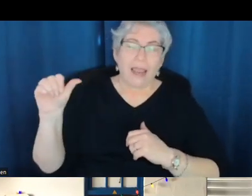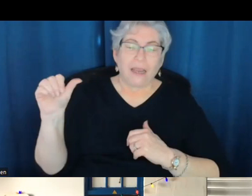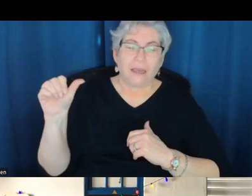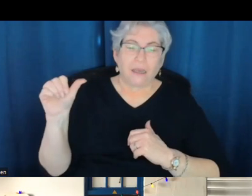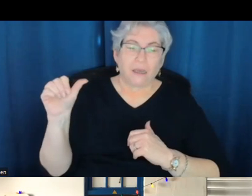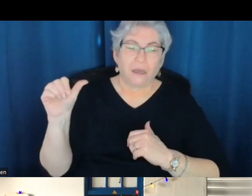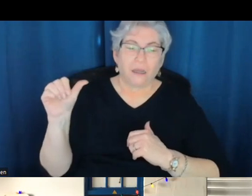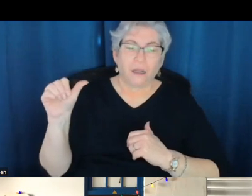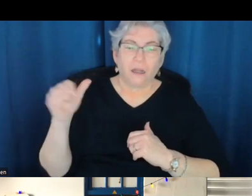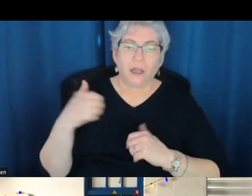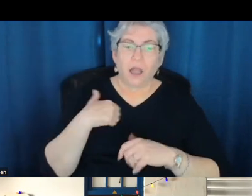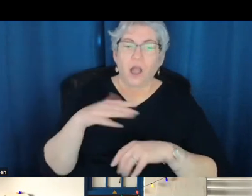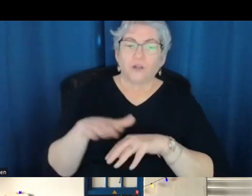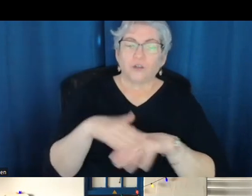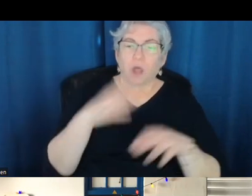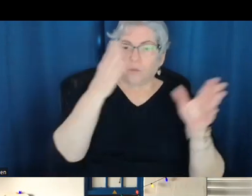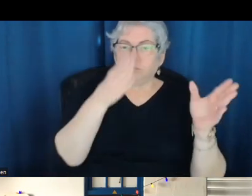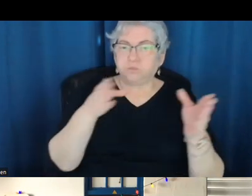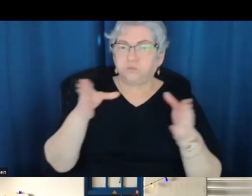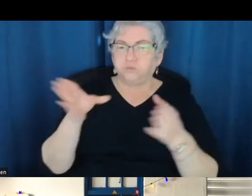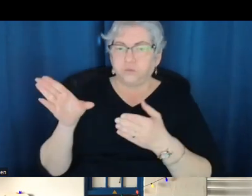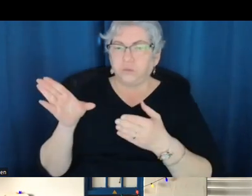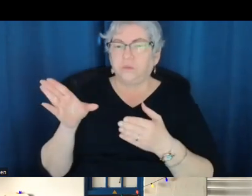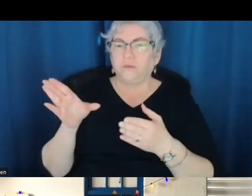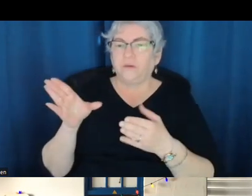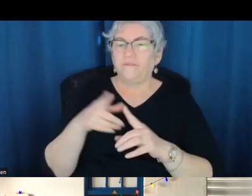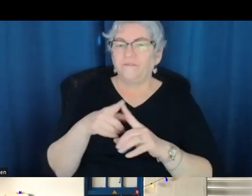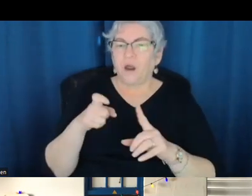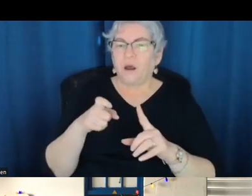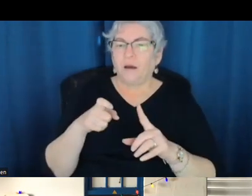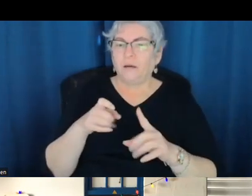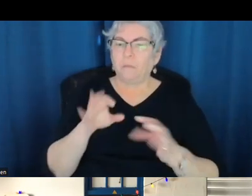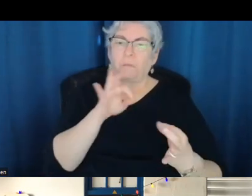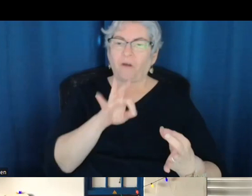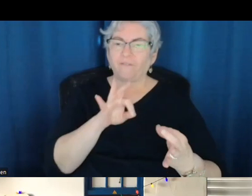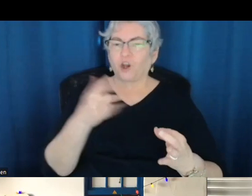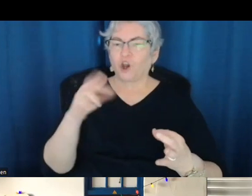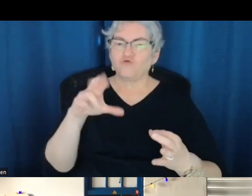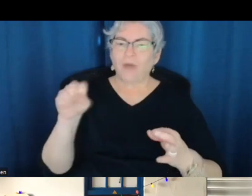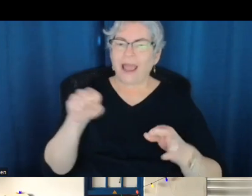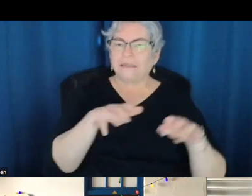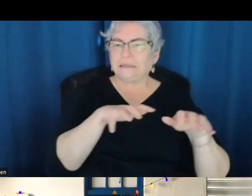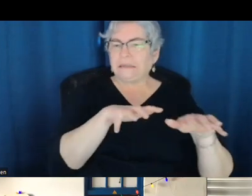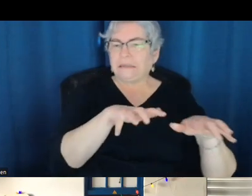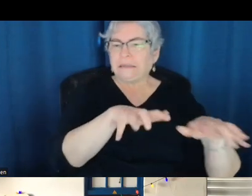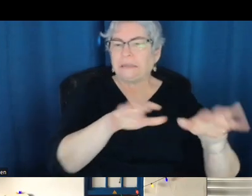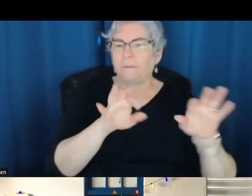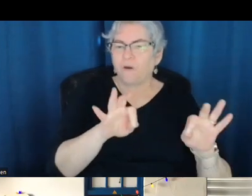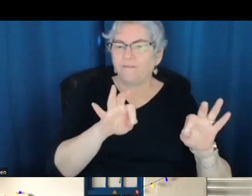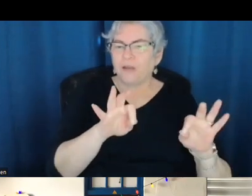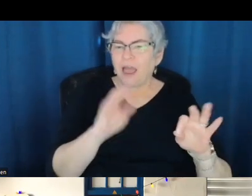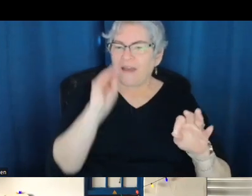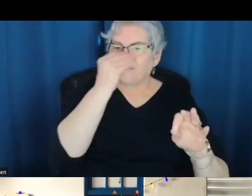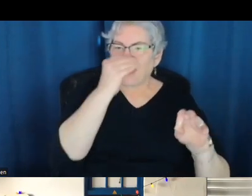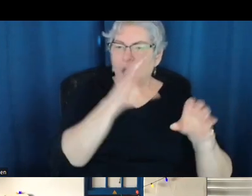and there's a slow shift from, these manicured lawns and traditional flower borders. So